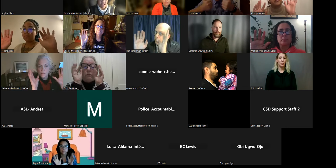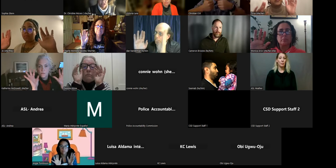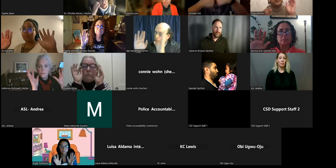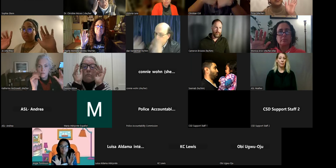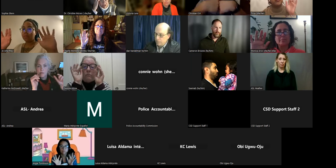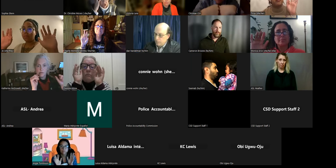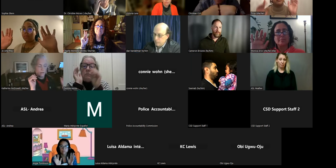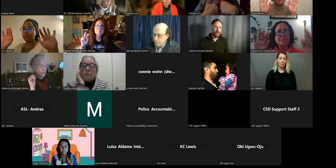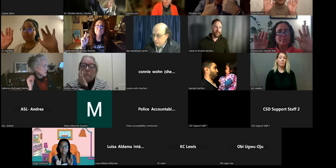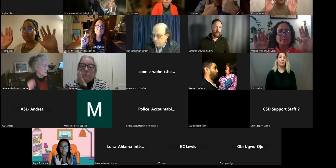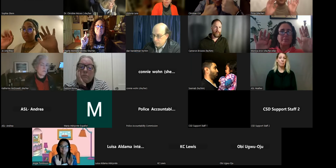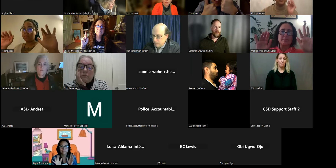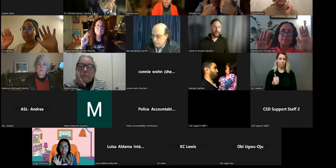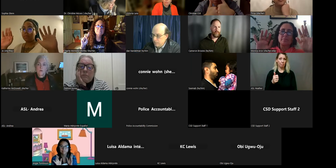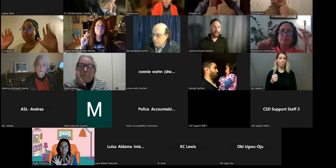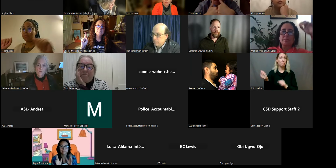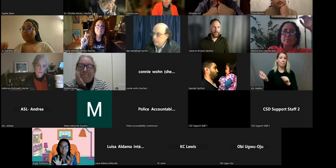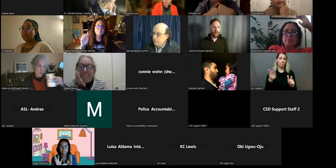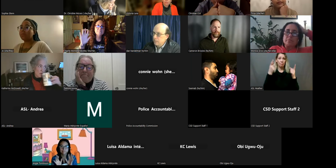We see general agreement.